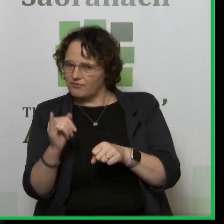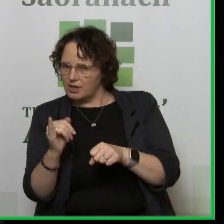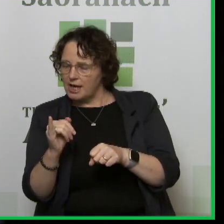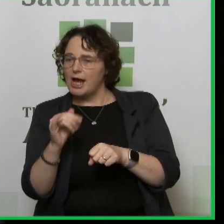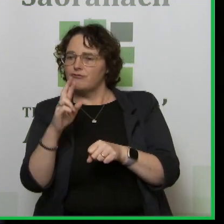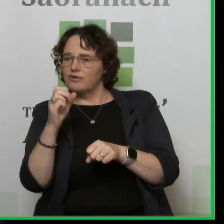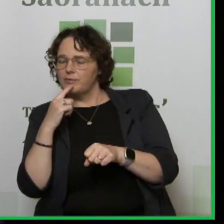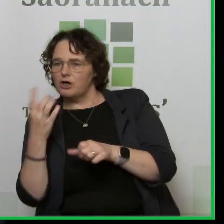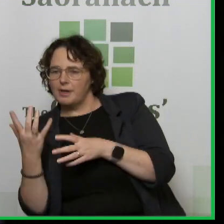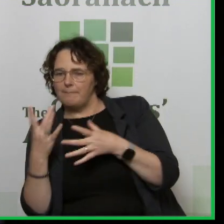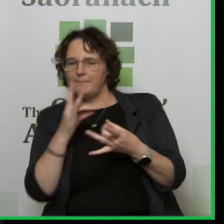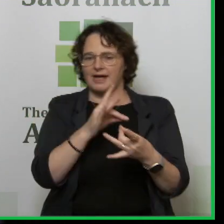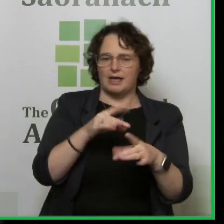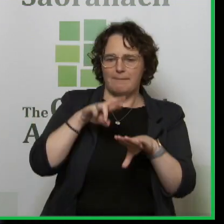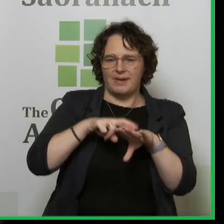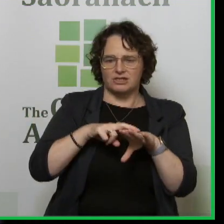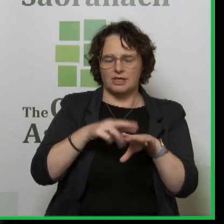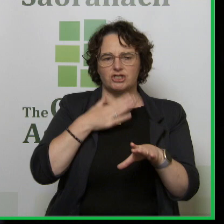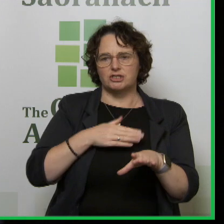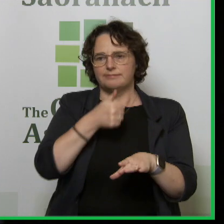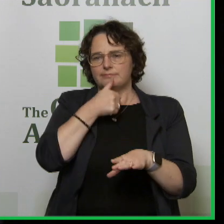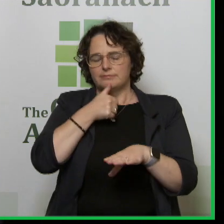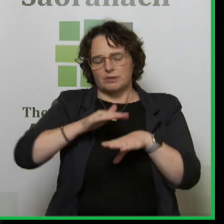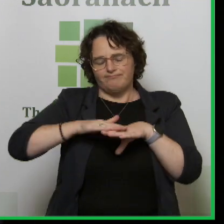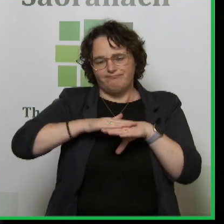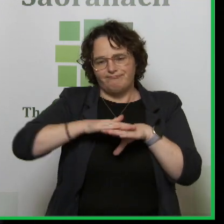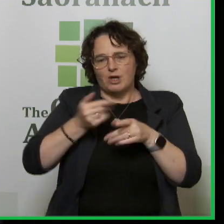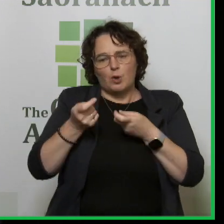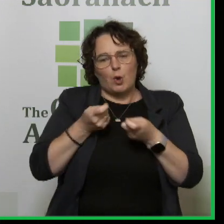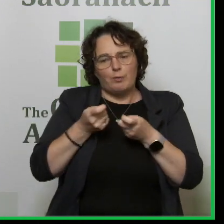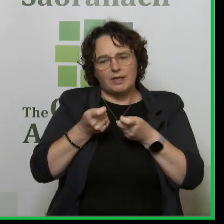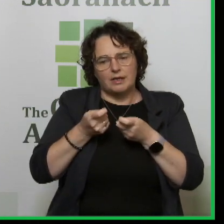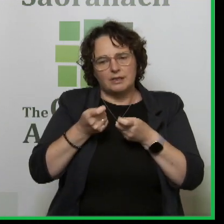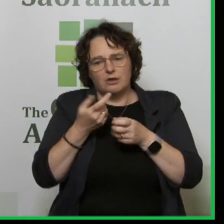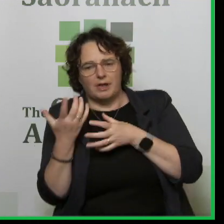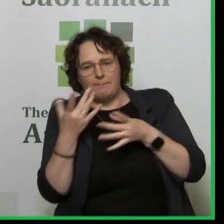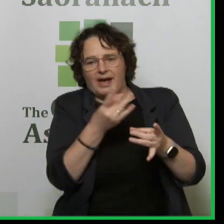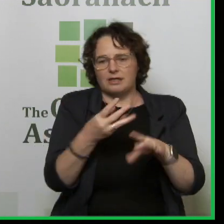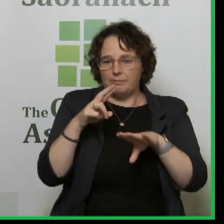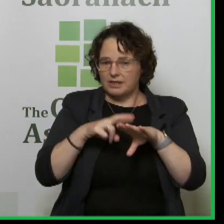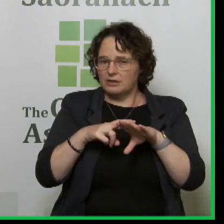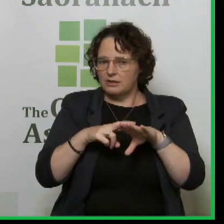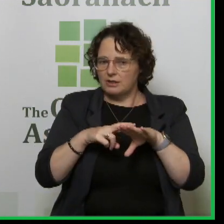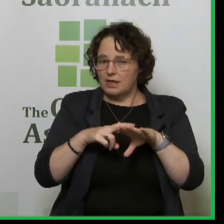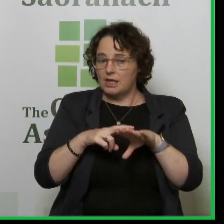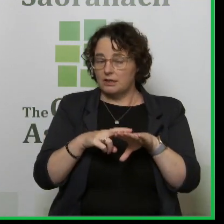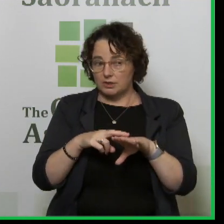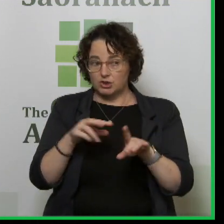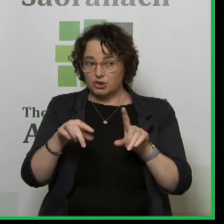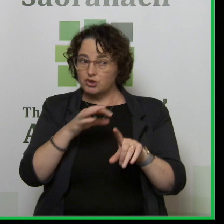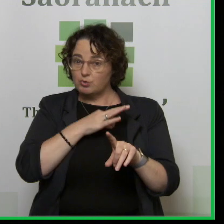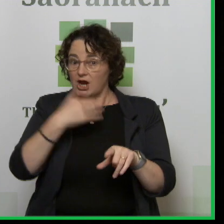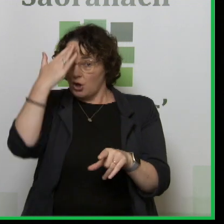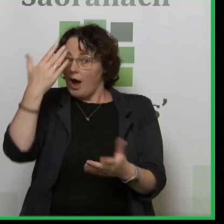back as better. It's not just about coping. The positive news is that we know how this can be done. The